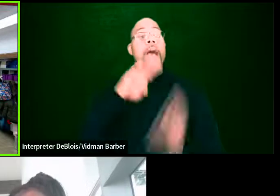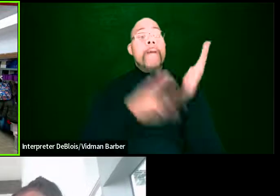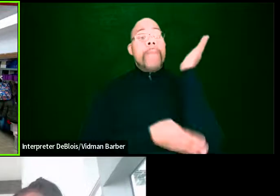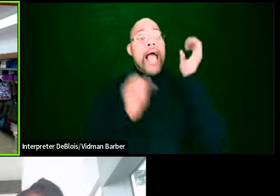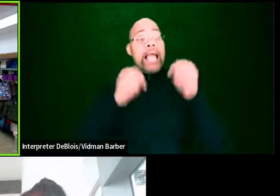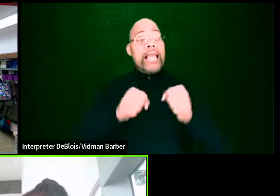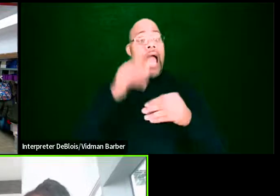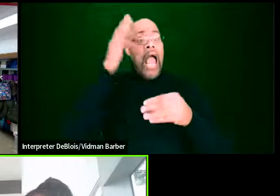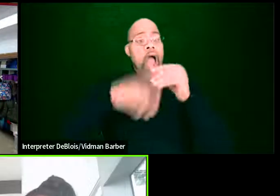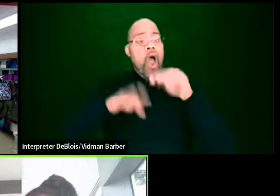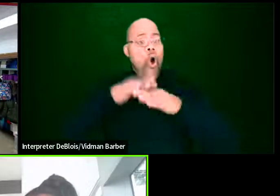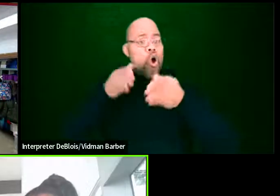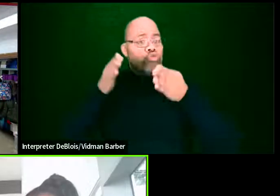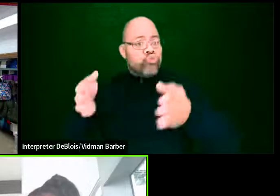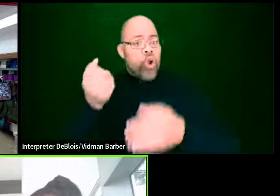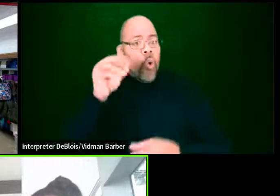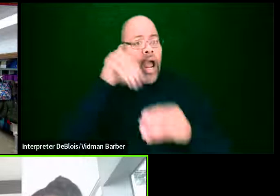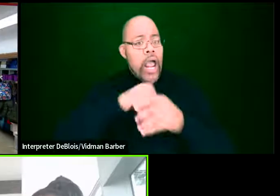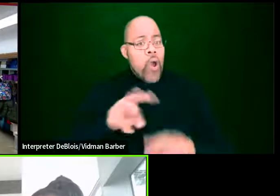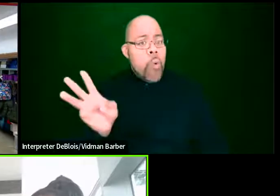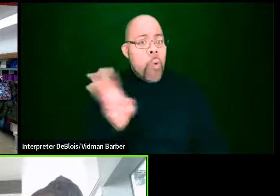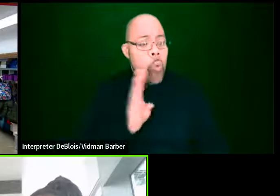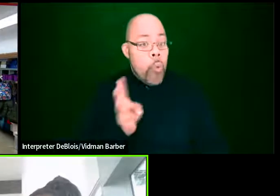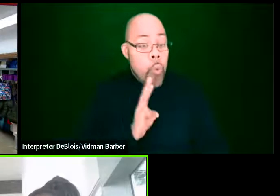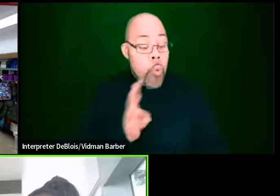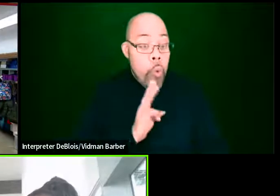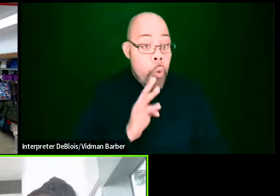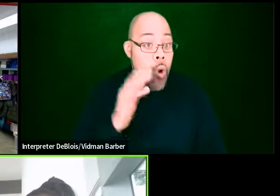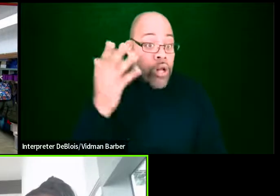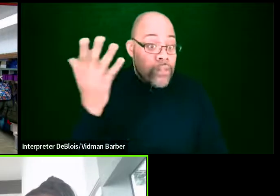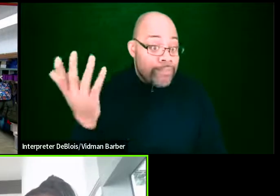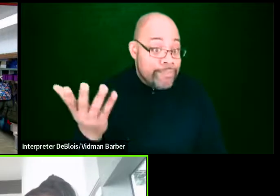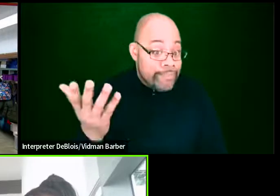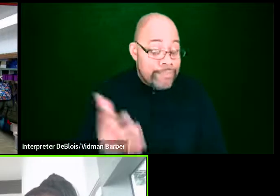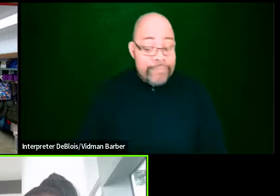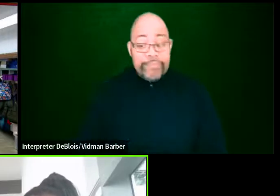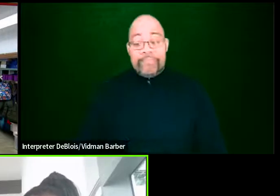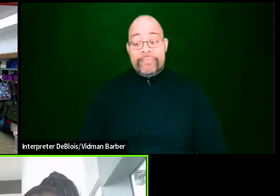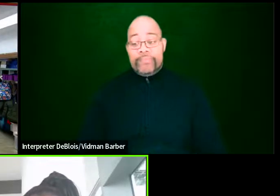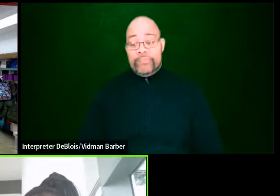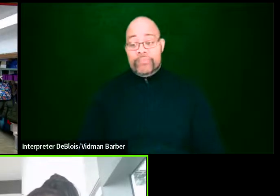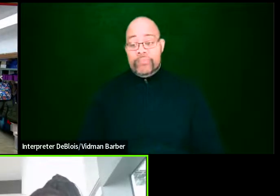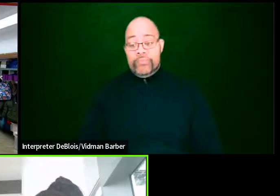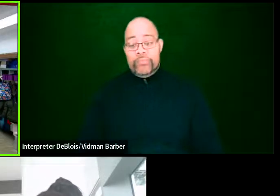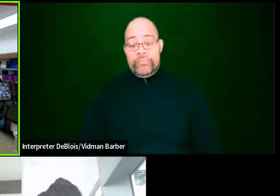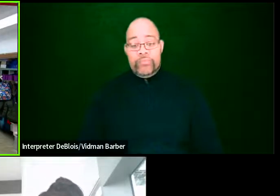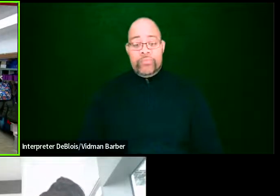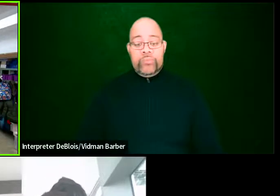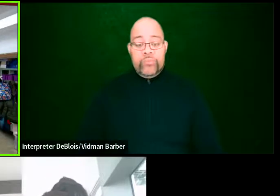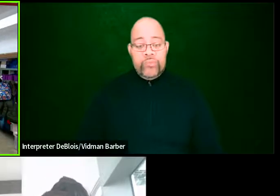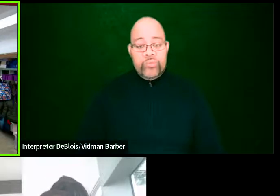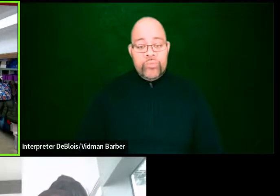water. Yes, the plastic bags go in the street or in the water.